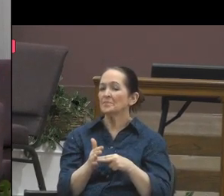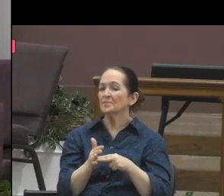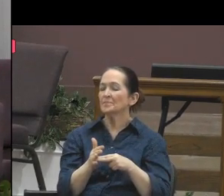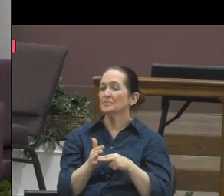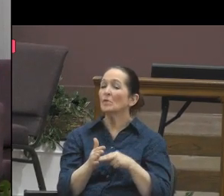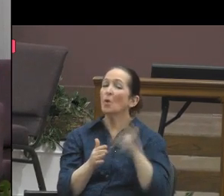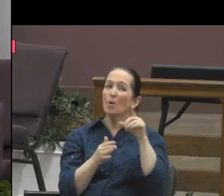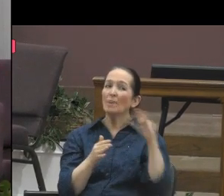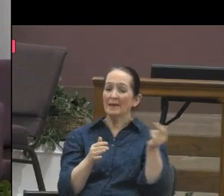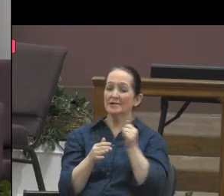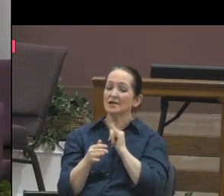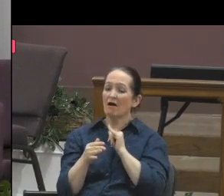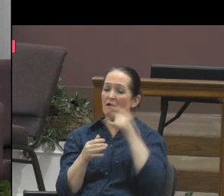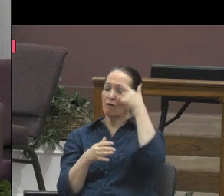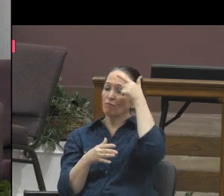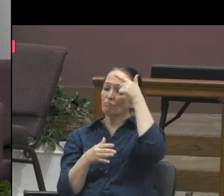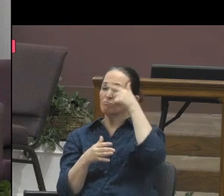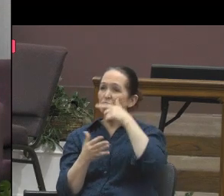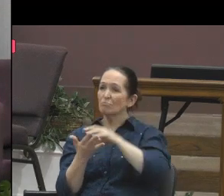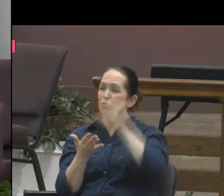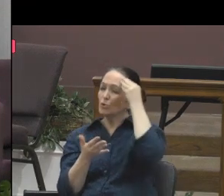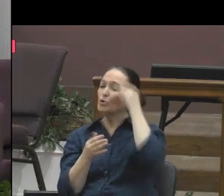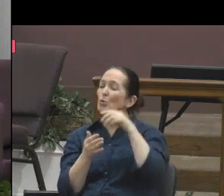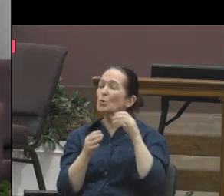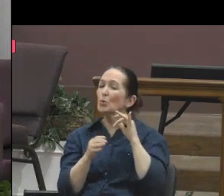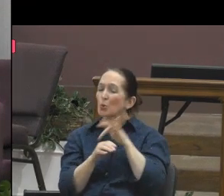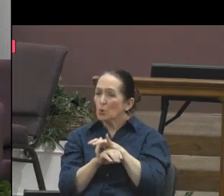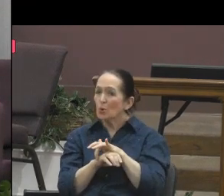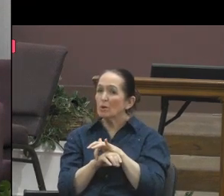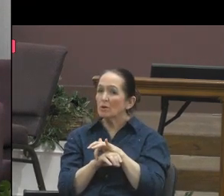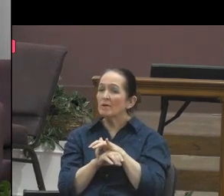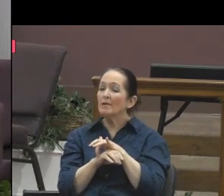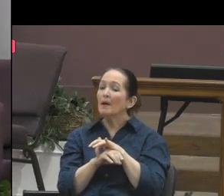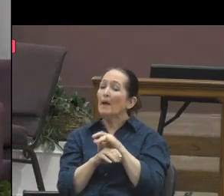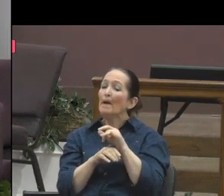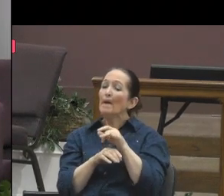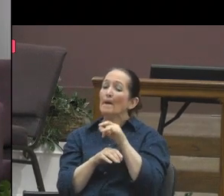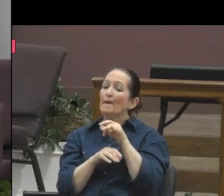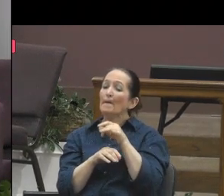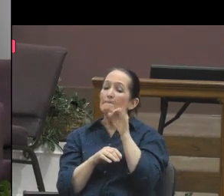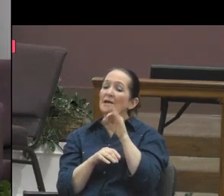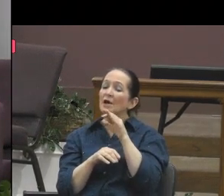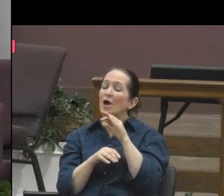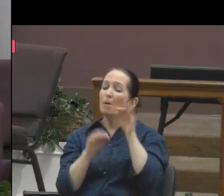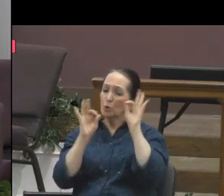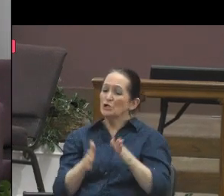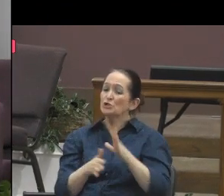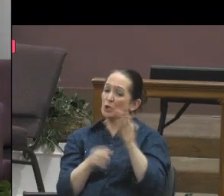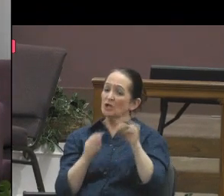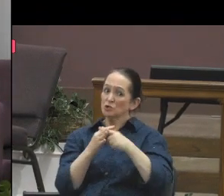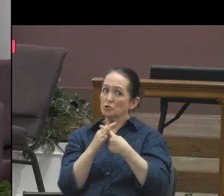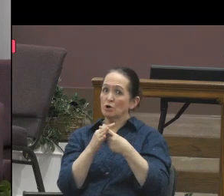see, one of the things that I learned early on is, especially as a pastor, but as a church planter,